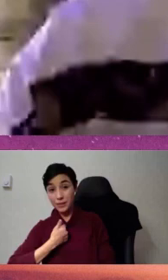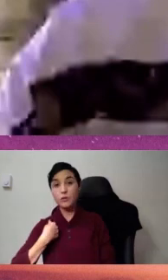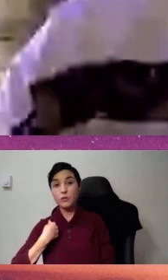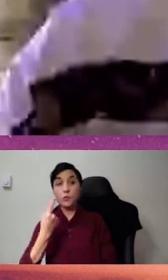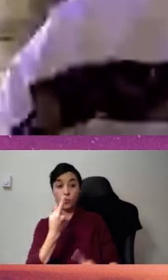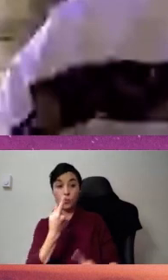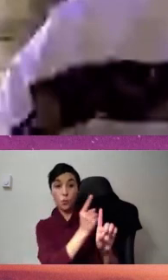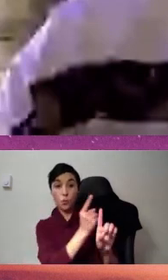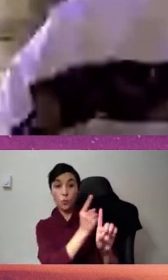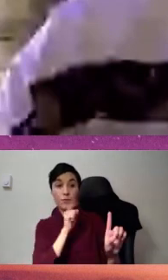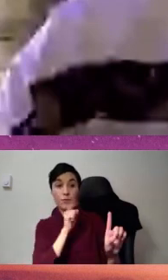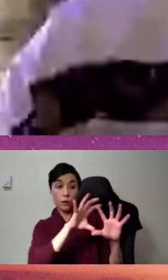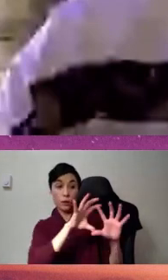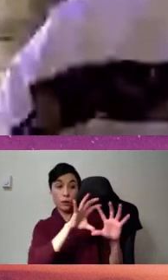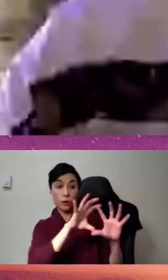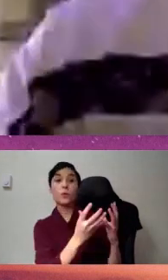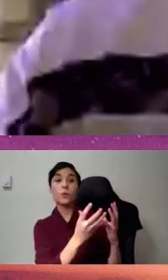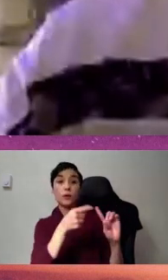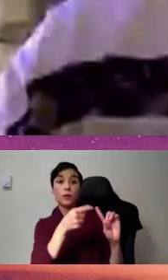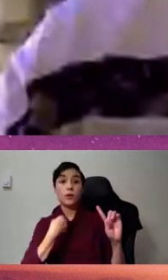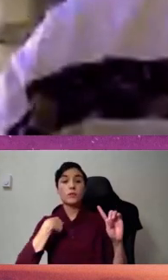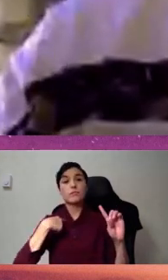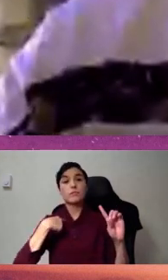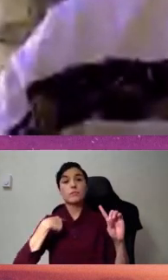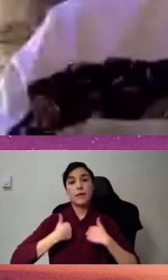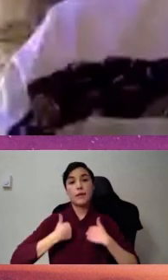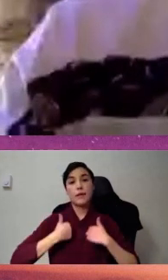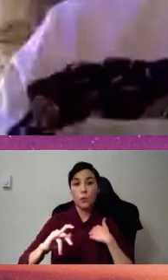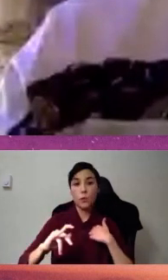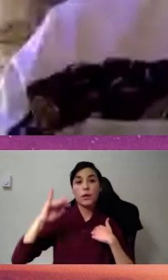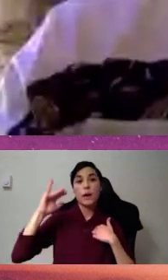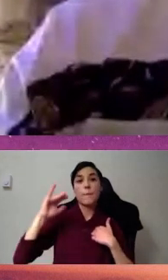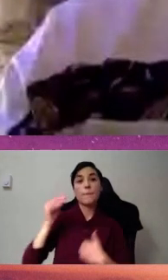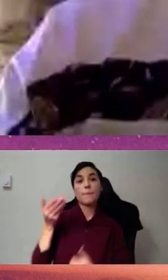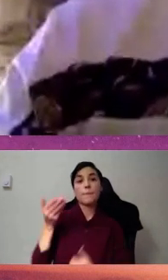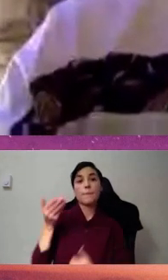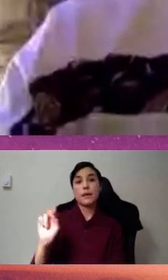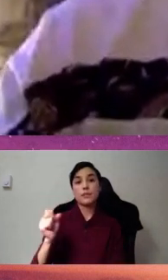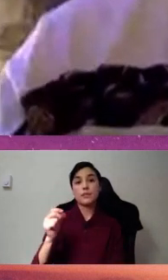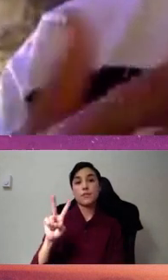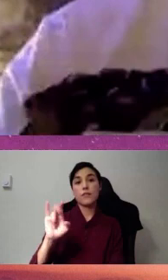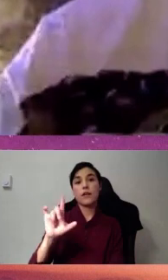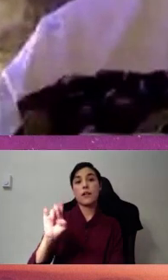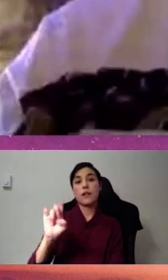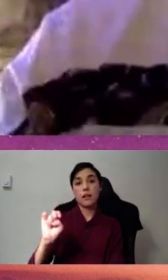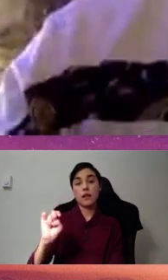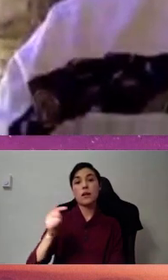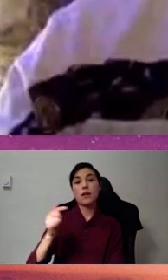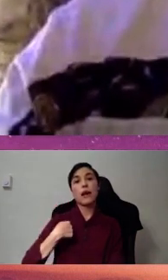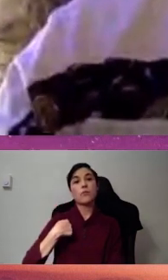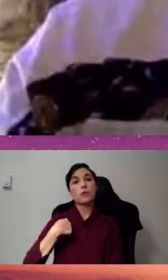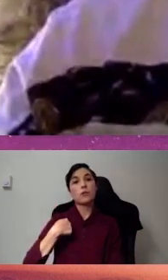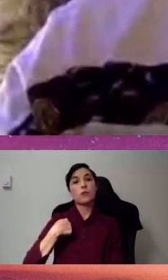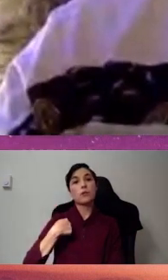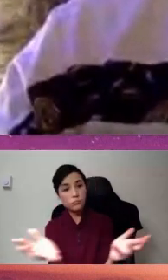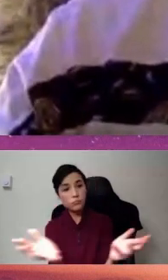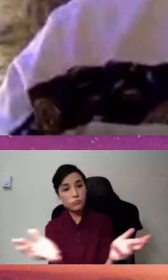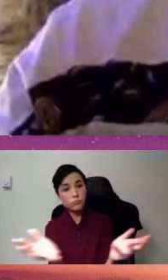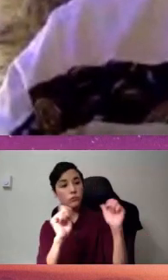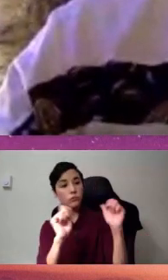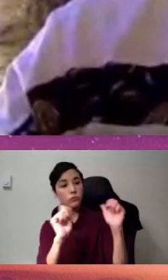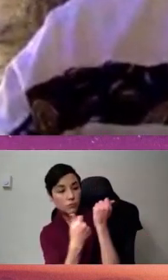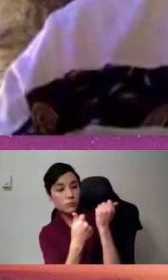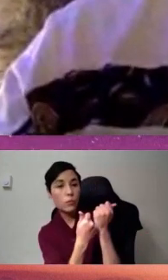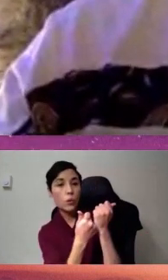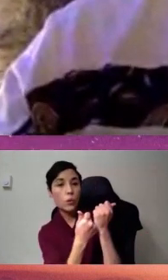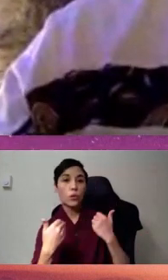up, and pushing toward, a future for the youth that were around me, that were also on the street during that